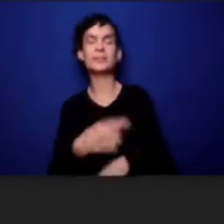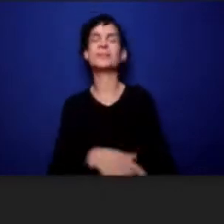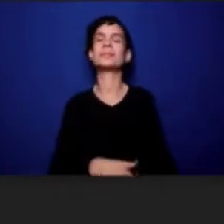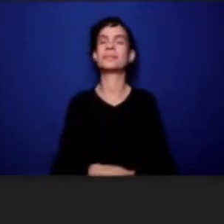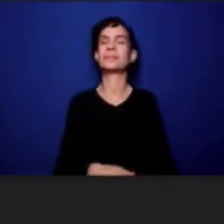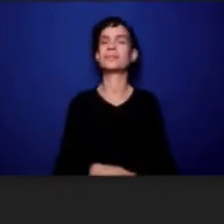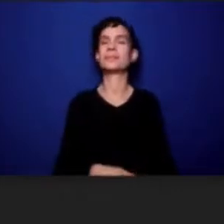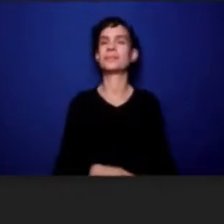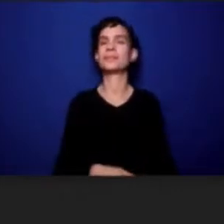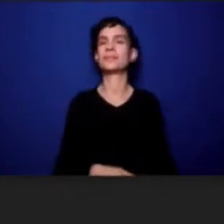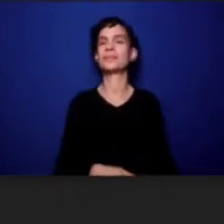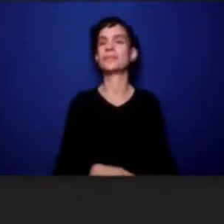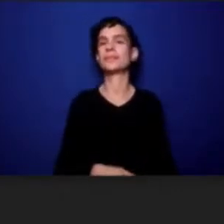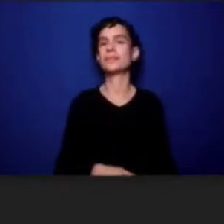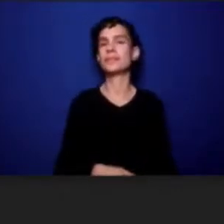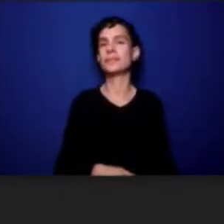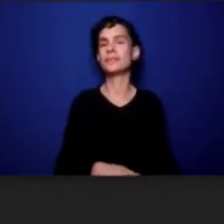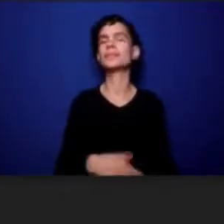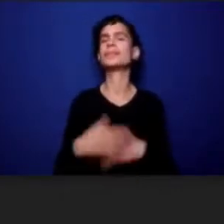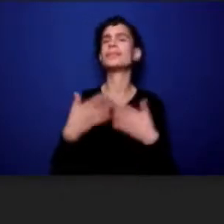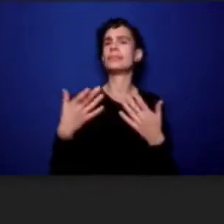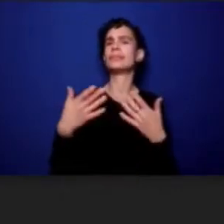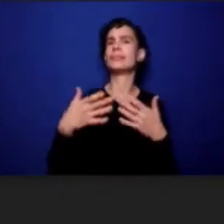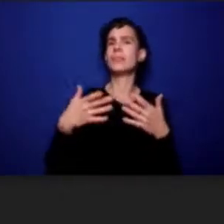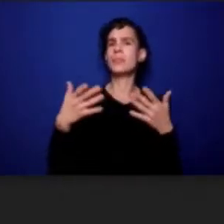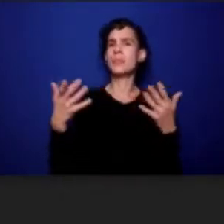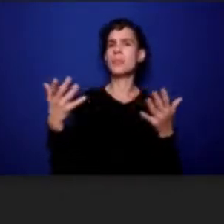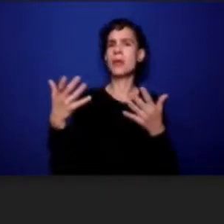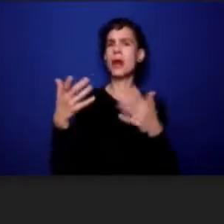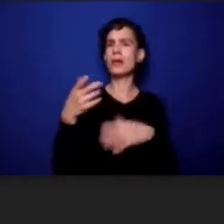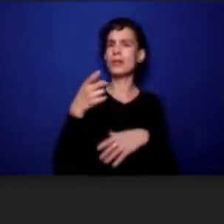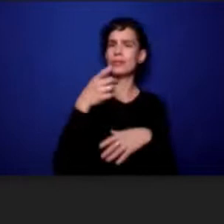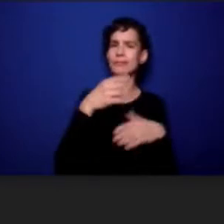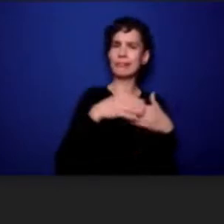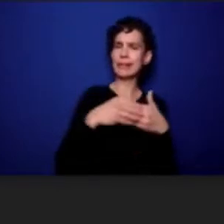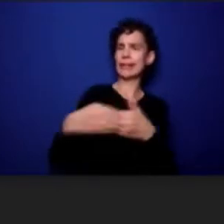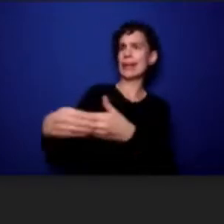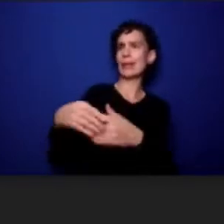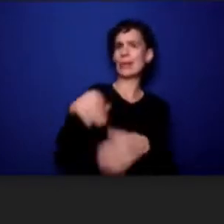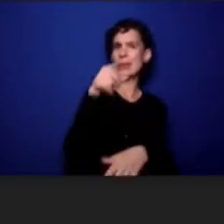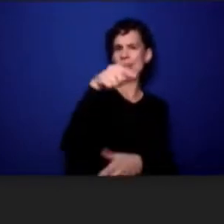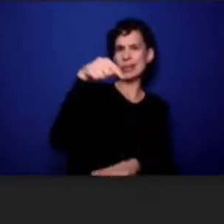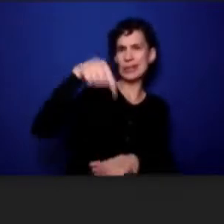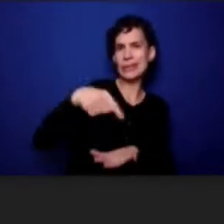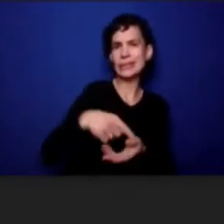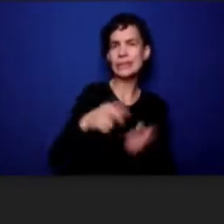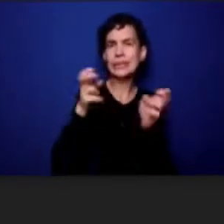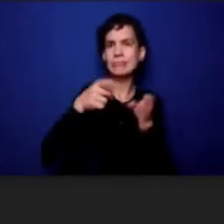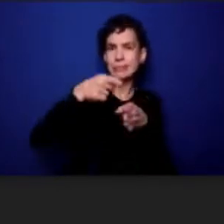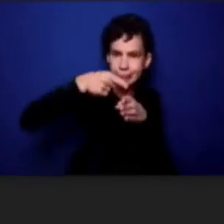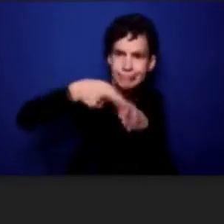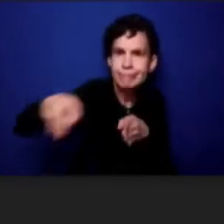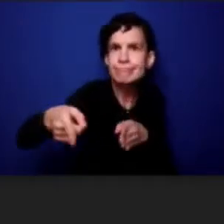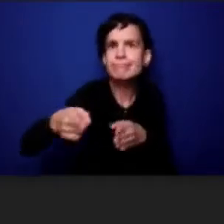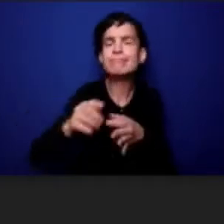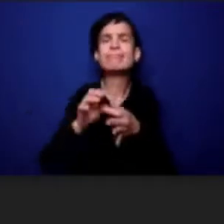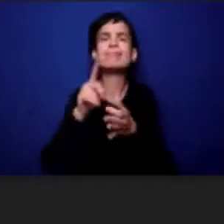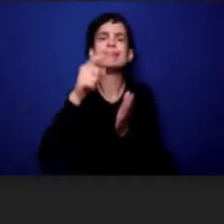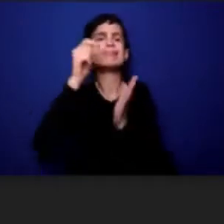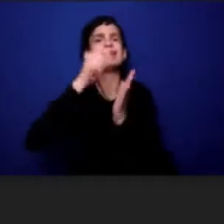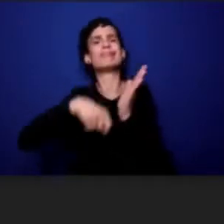is basically what led you to the subject matter that you wrote about for this volume of the